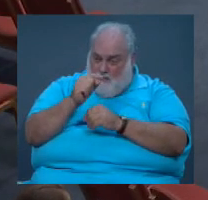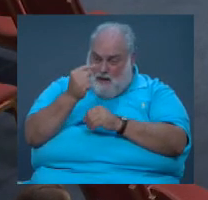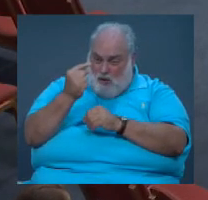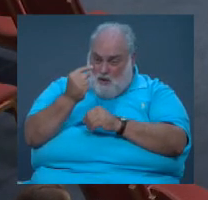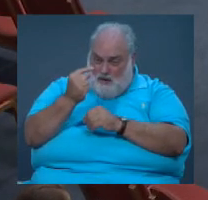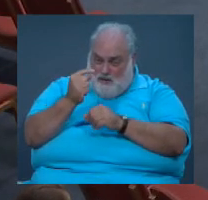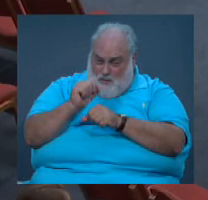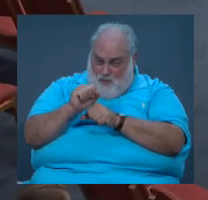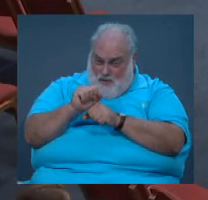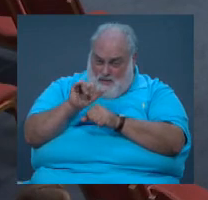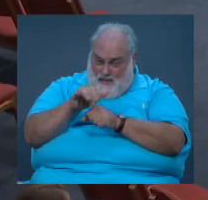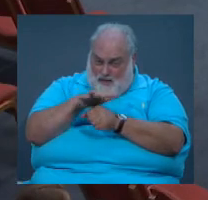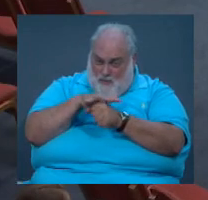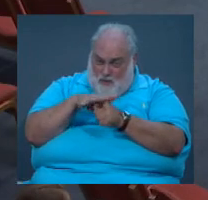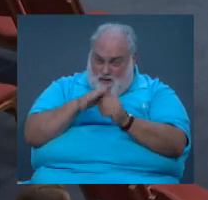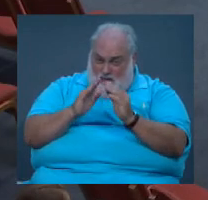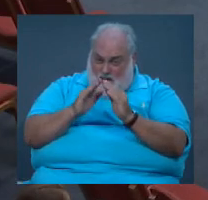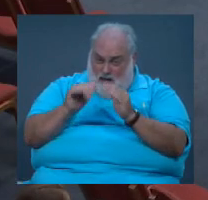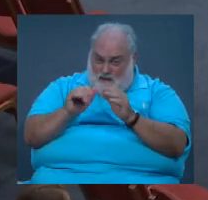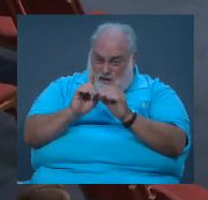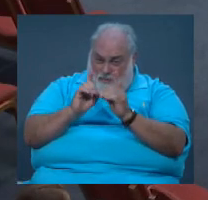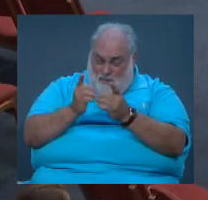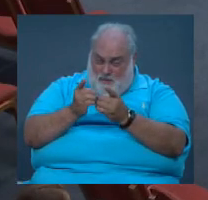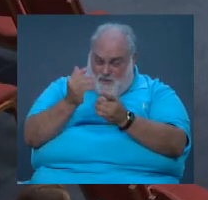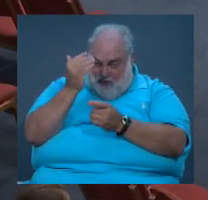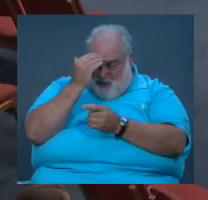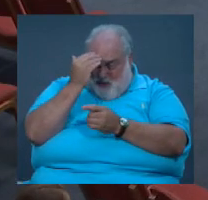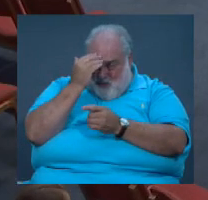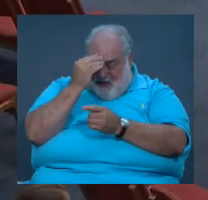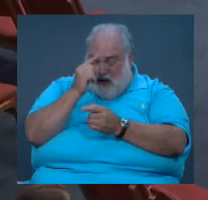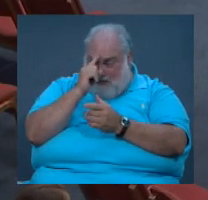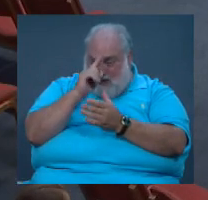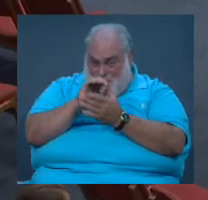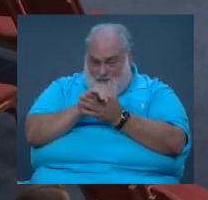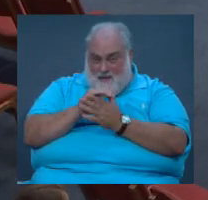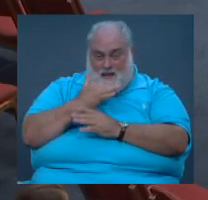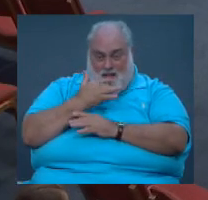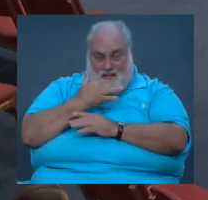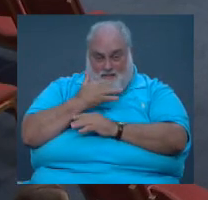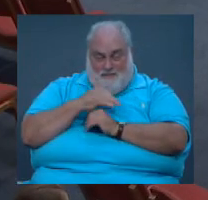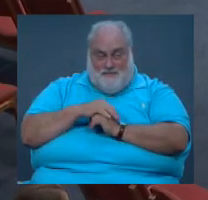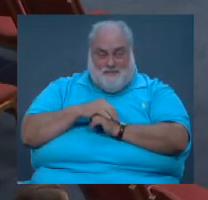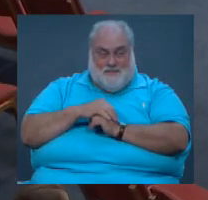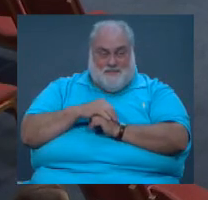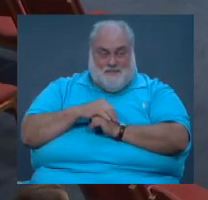department? Housing. You know, I believe in color.